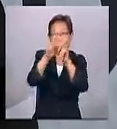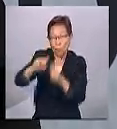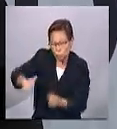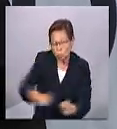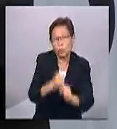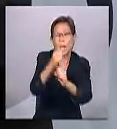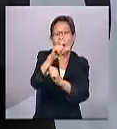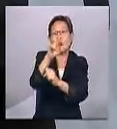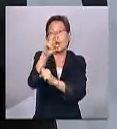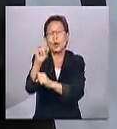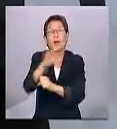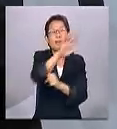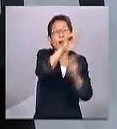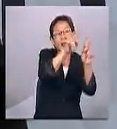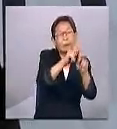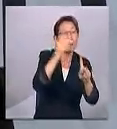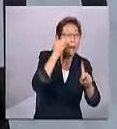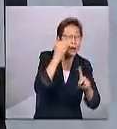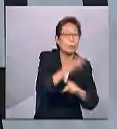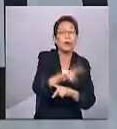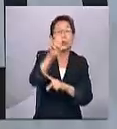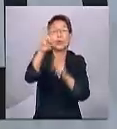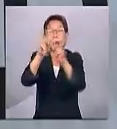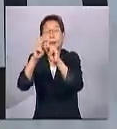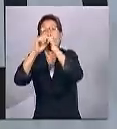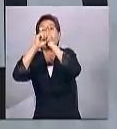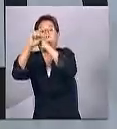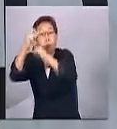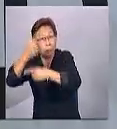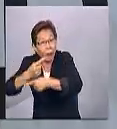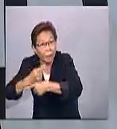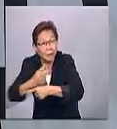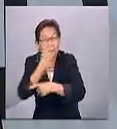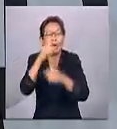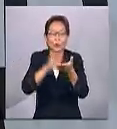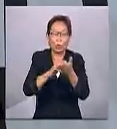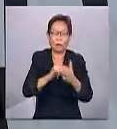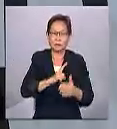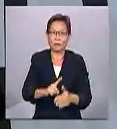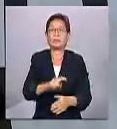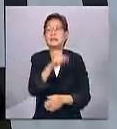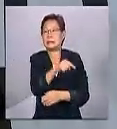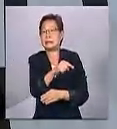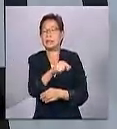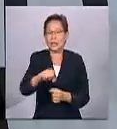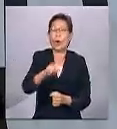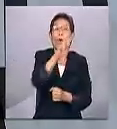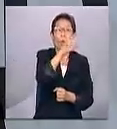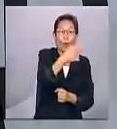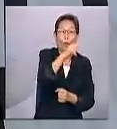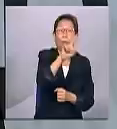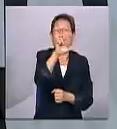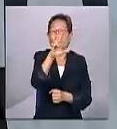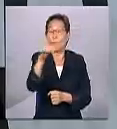5 Kampung Melayu and 2 Kampung Orang Asli. And there's also Tafiz School in that area. So now, because we are doing